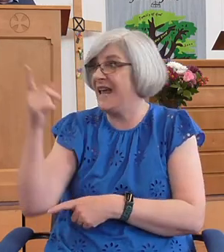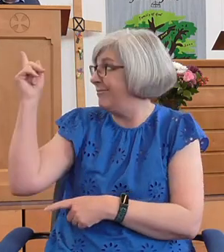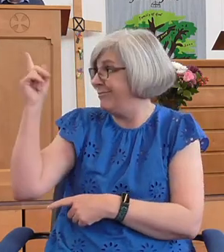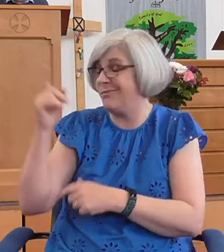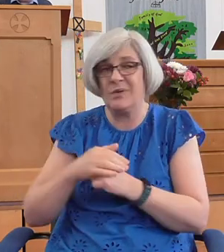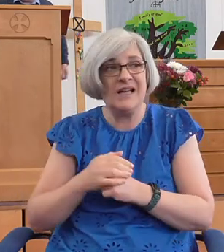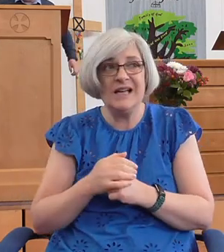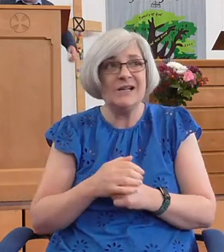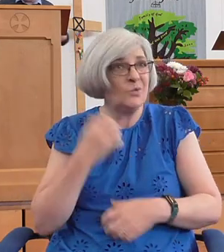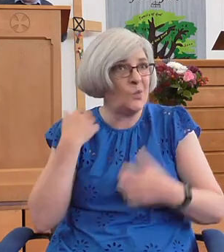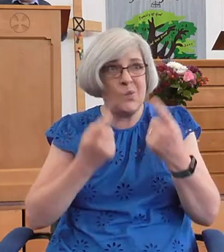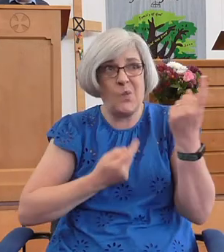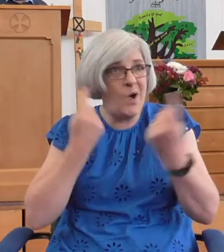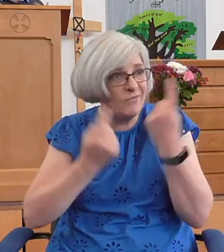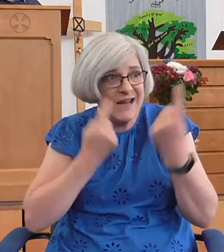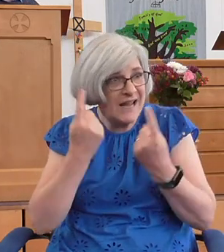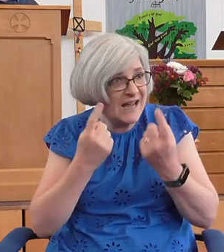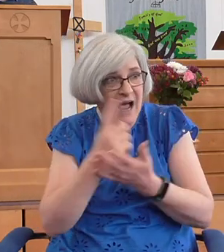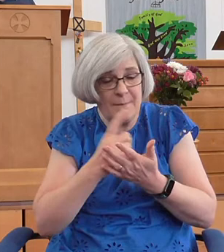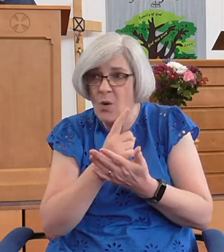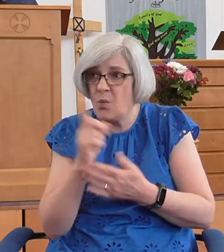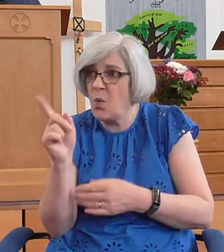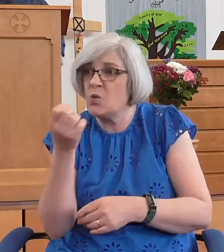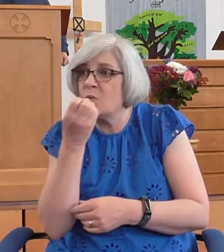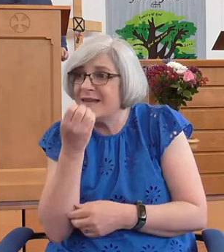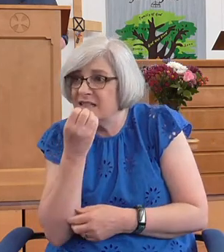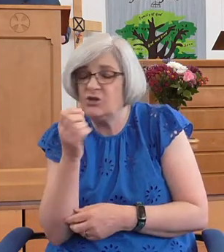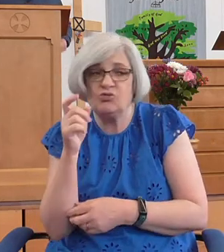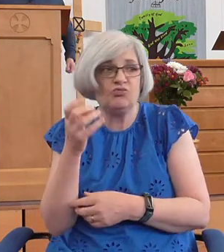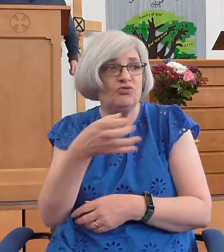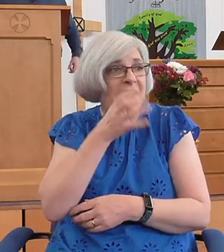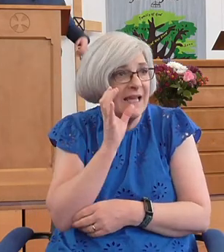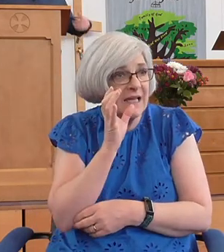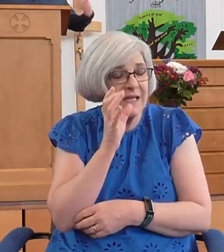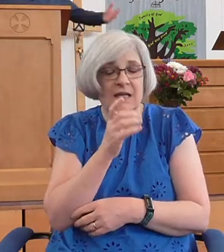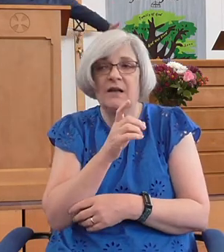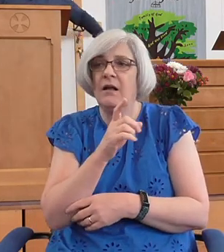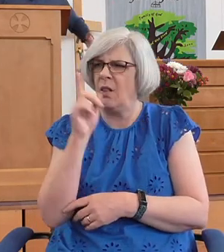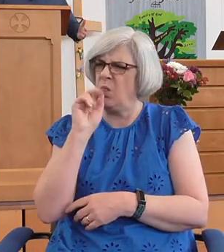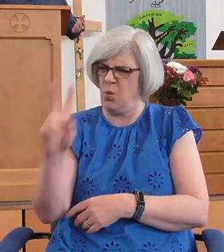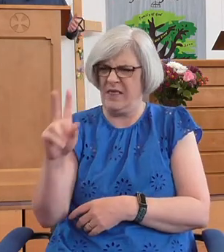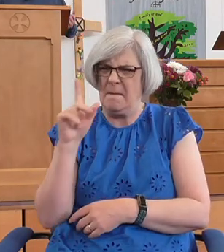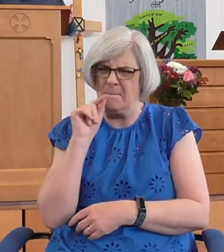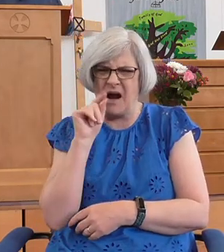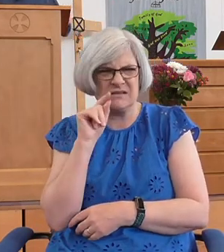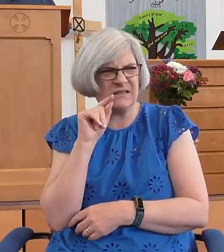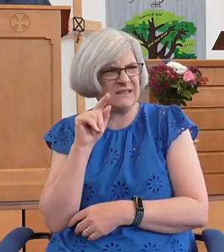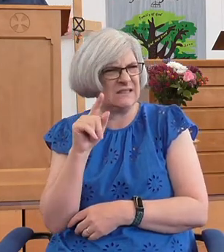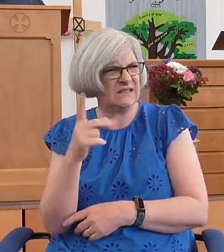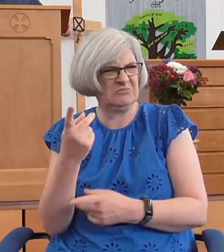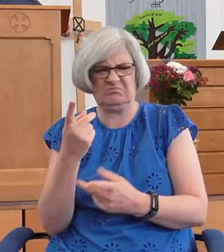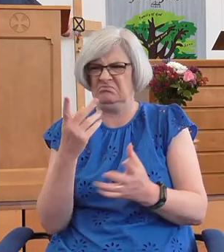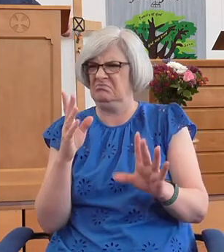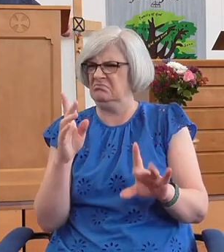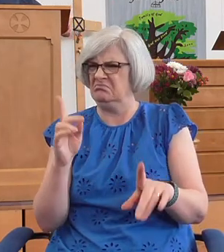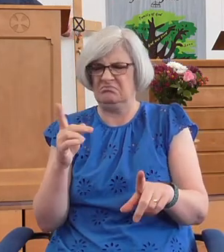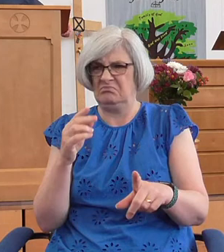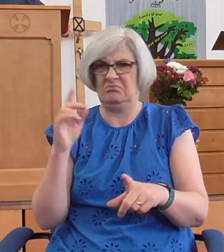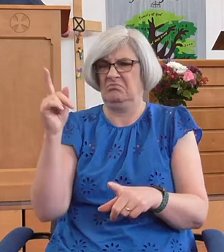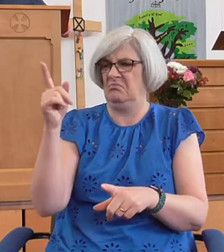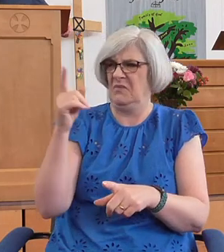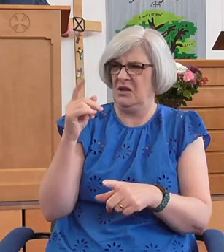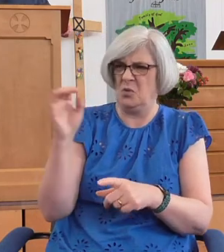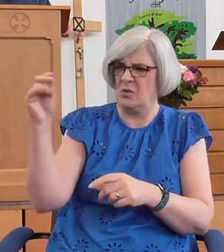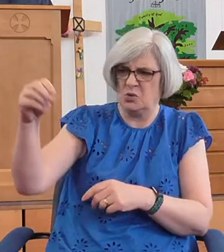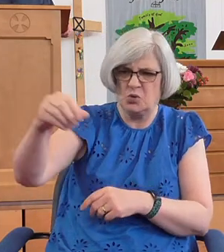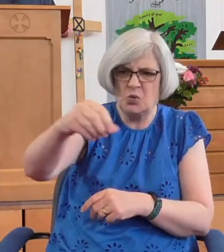slide, "Do not be anxious about what you will eat and drink. Look at the birds of the air. They do not